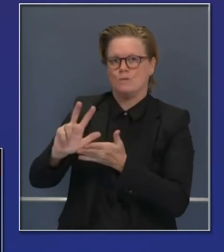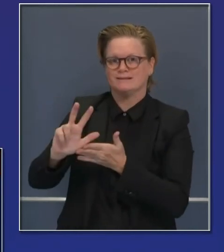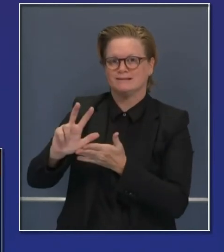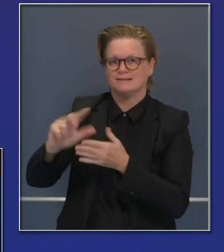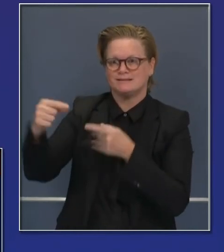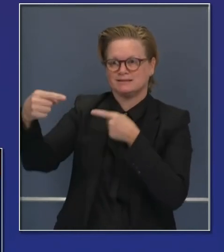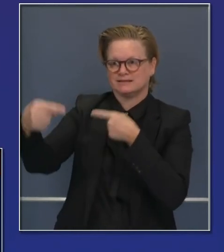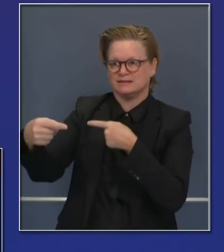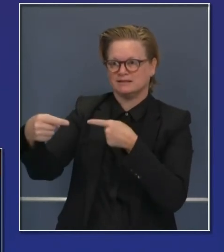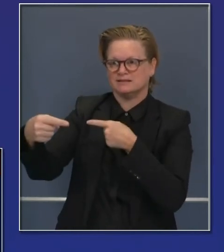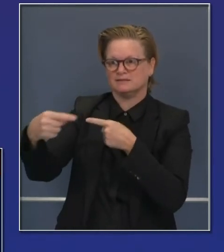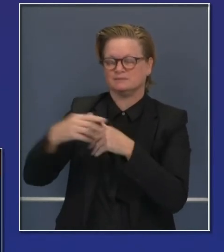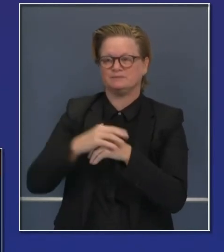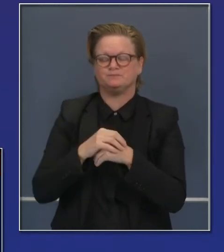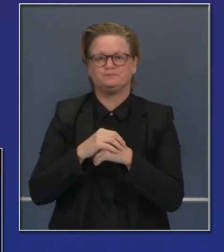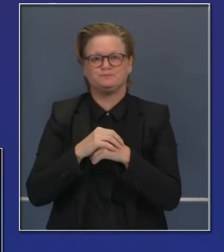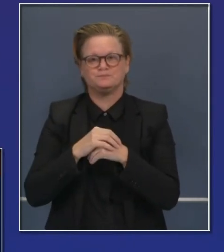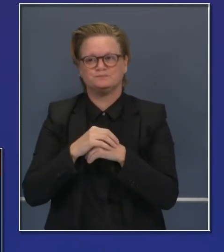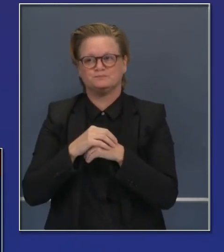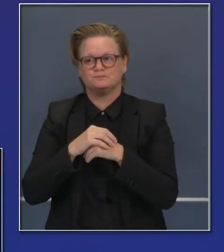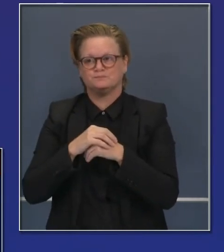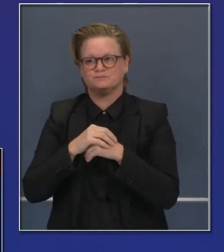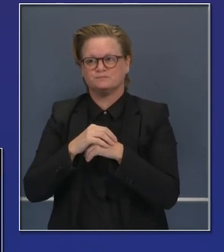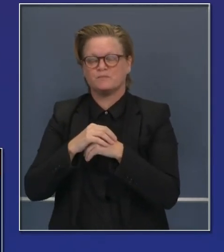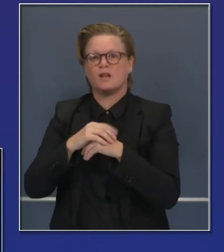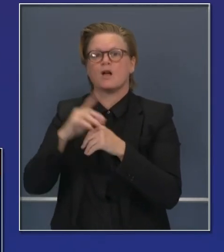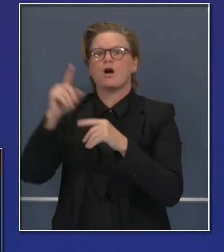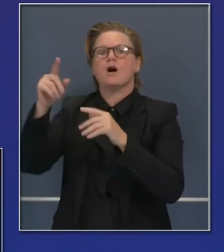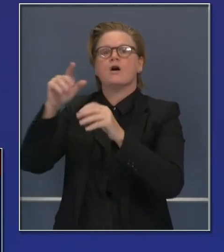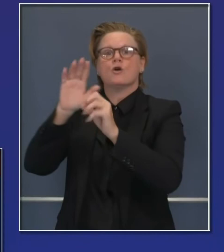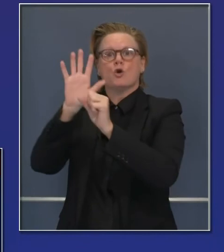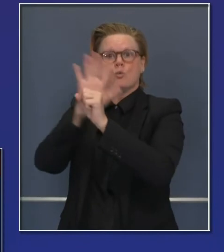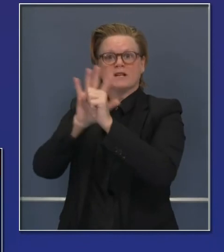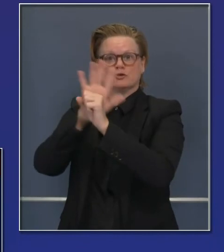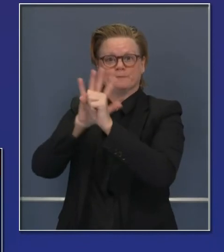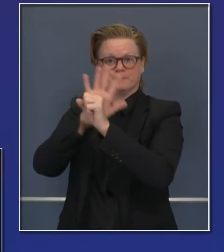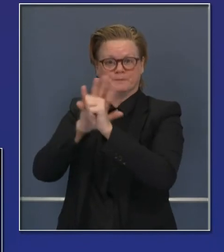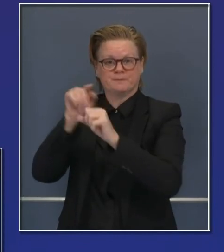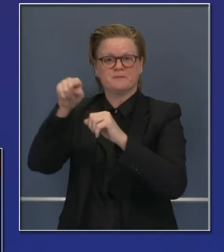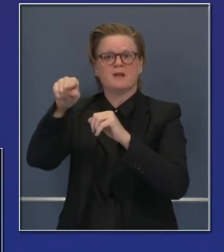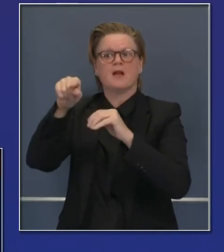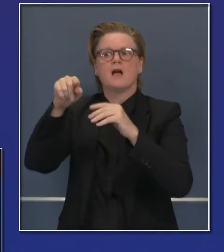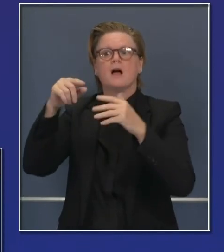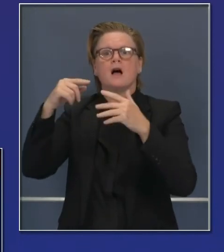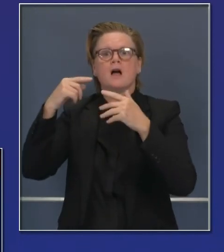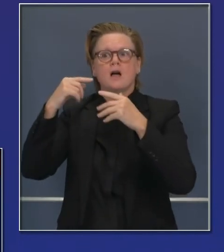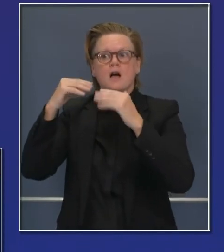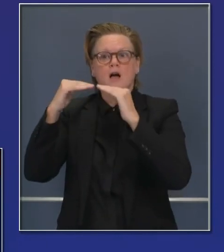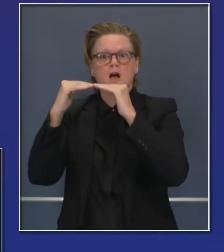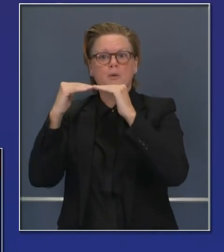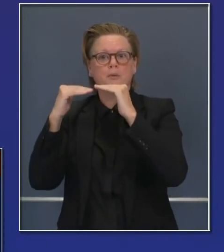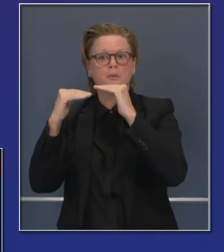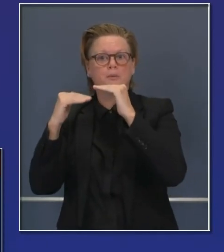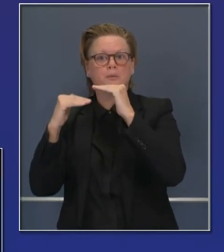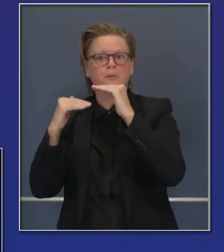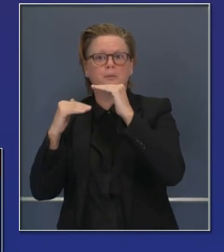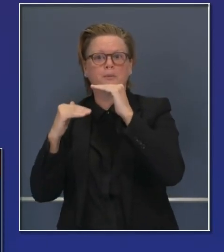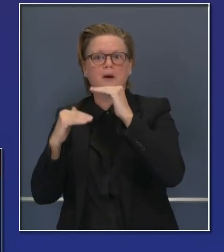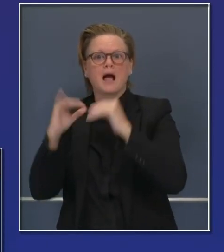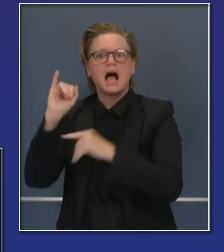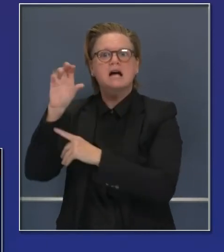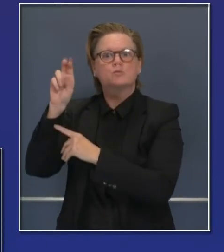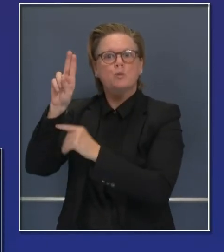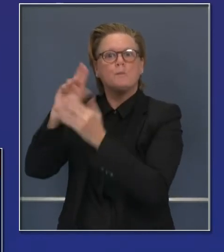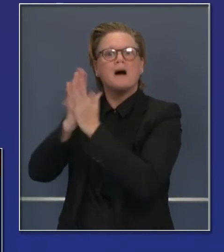15% ICU capacity remaining trigger. At 3 weeks, we will look at transmission rates at that moment and